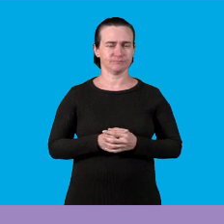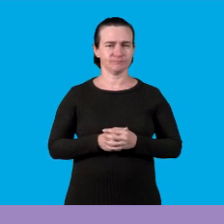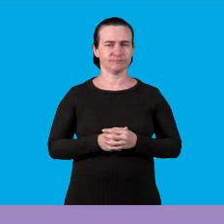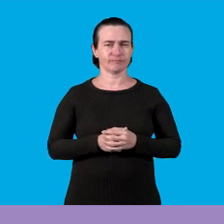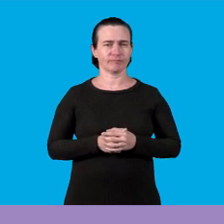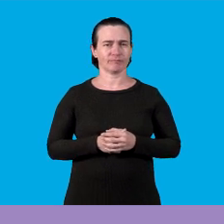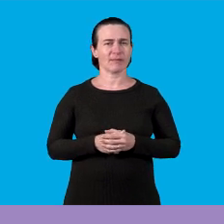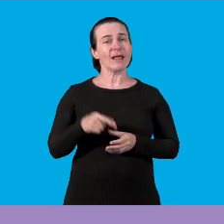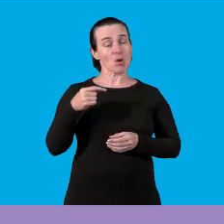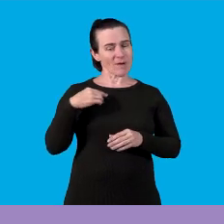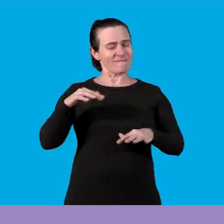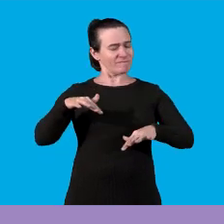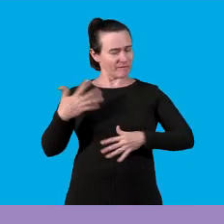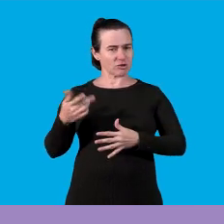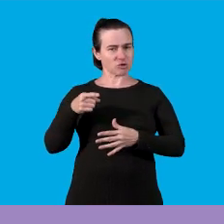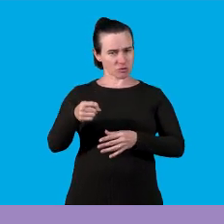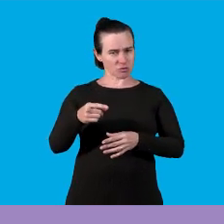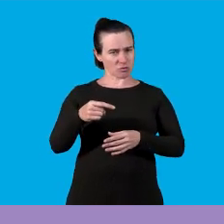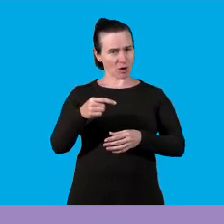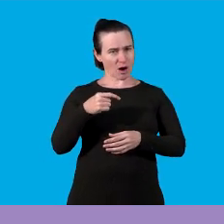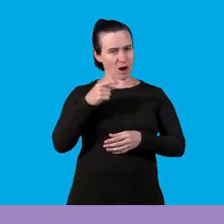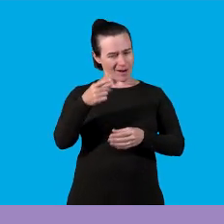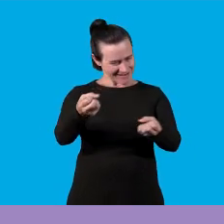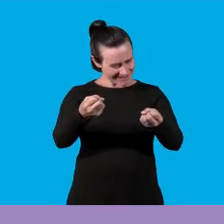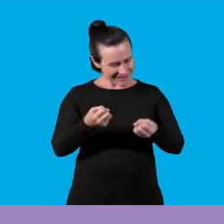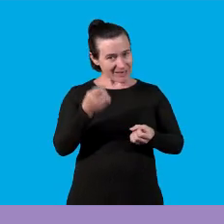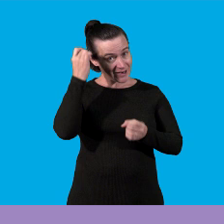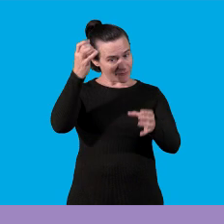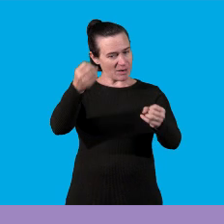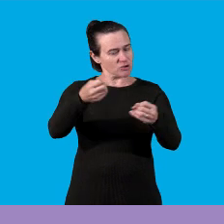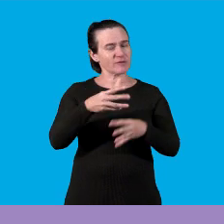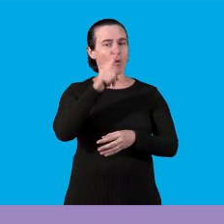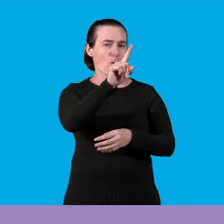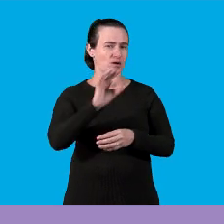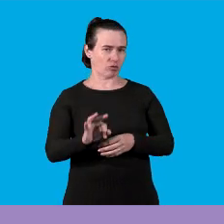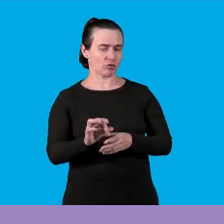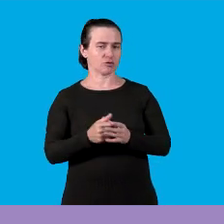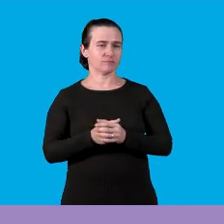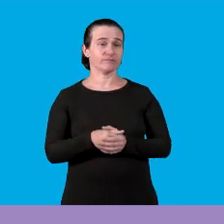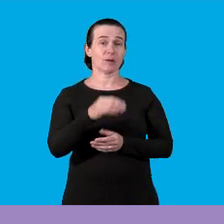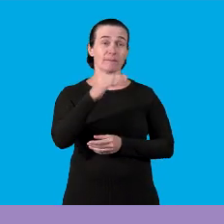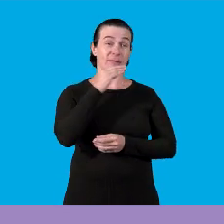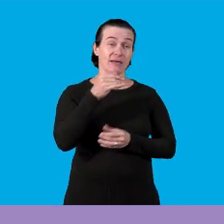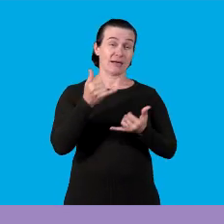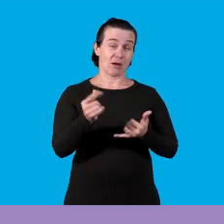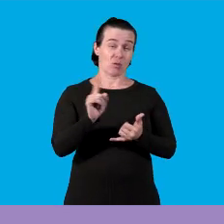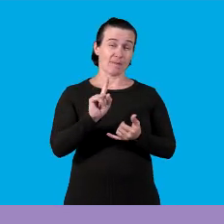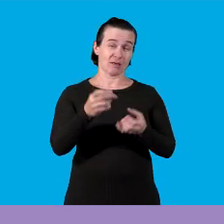thereof. Already we've been told that it's a third, but then let's work it out and see. It would be